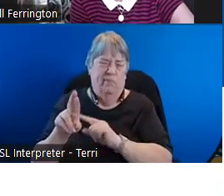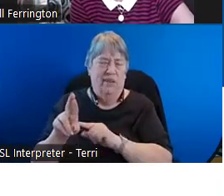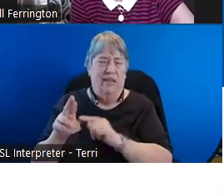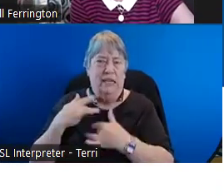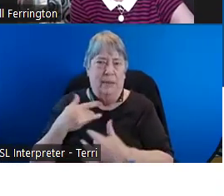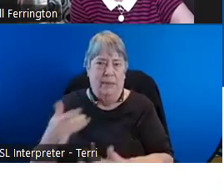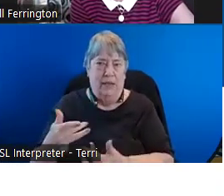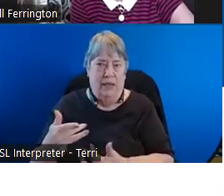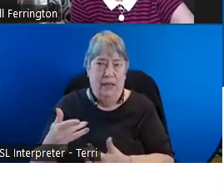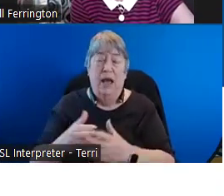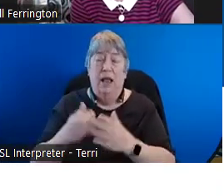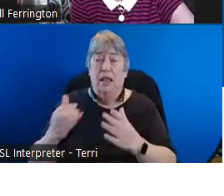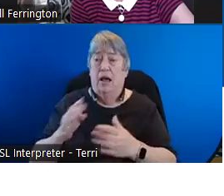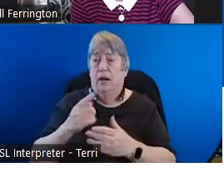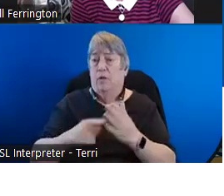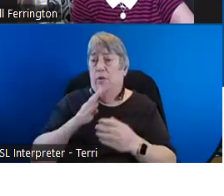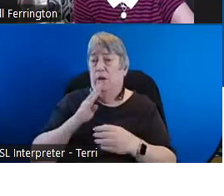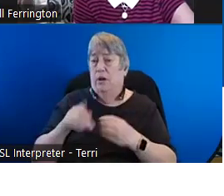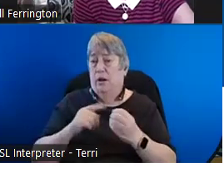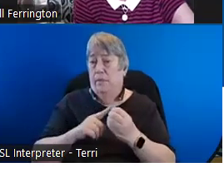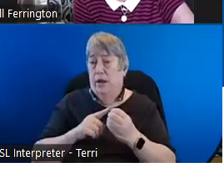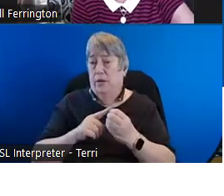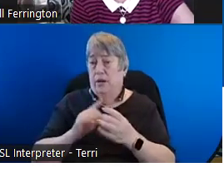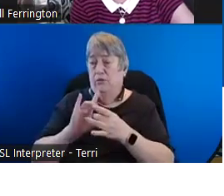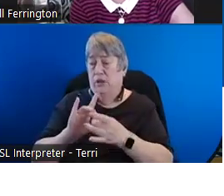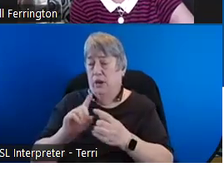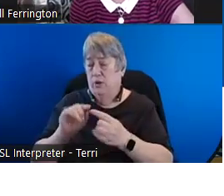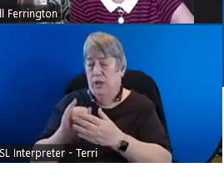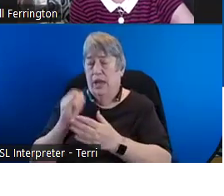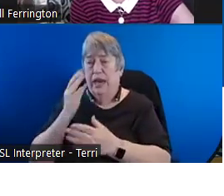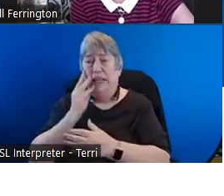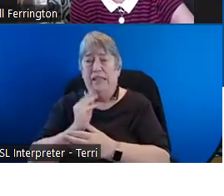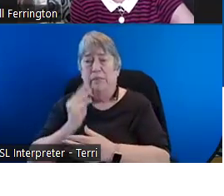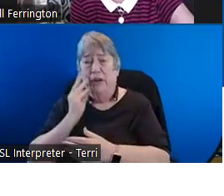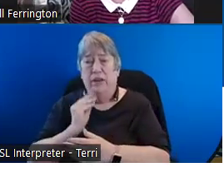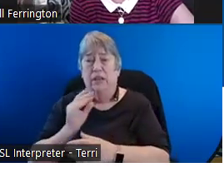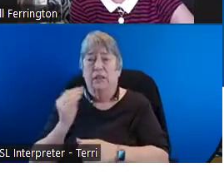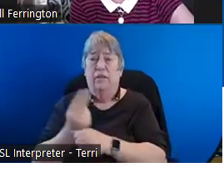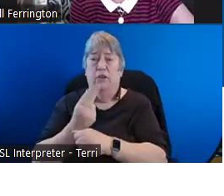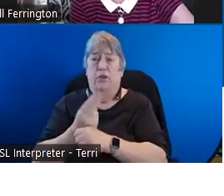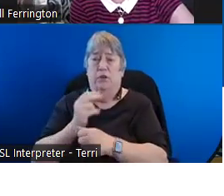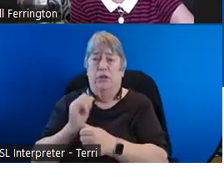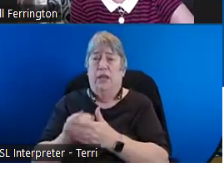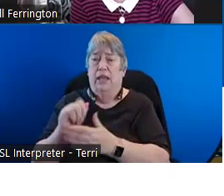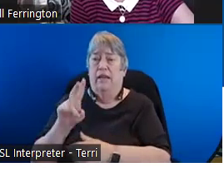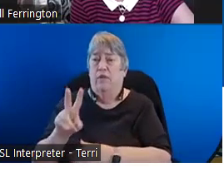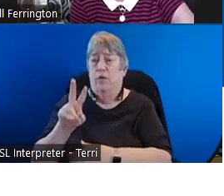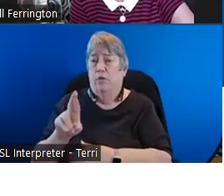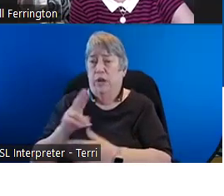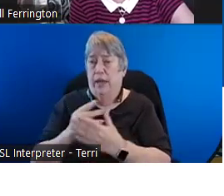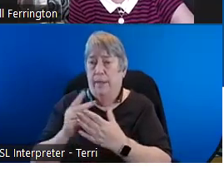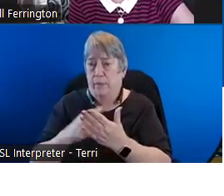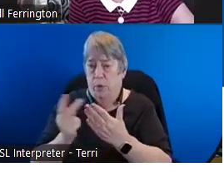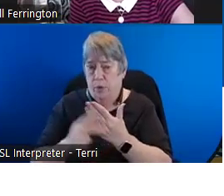what we're talking about today is centered around that experience of utilizing that public vocational rehab program.